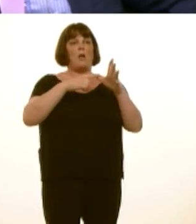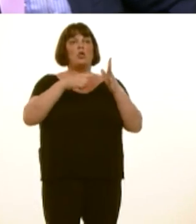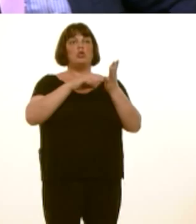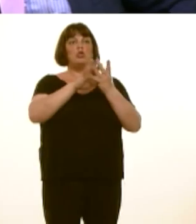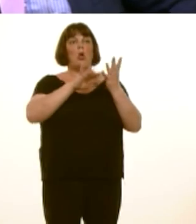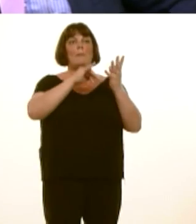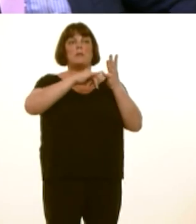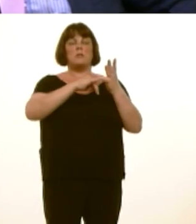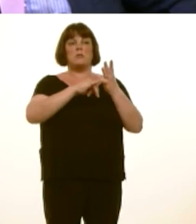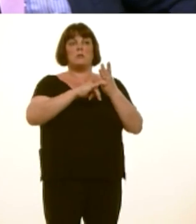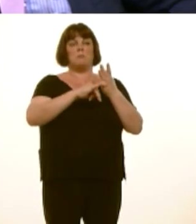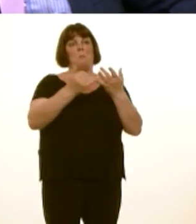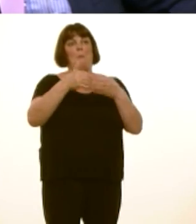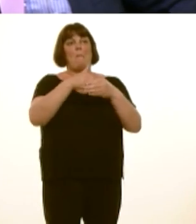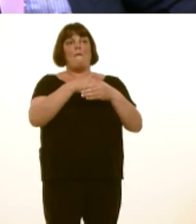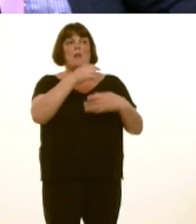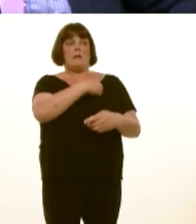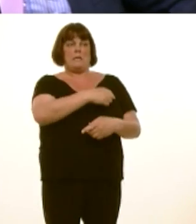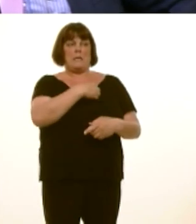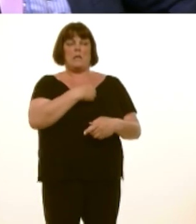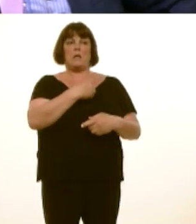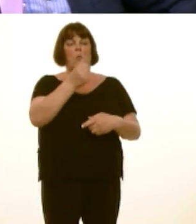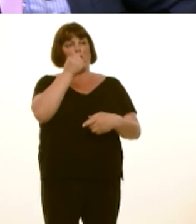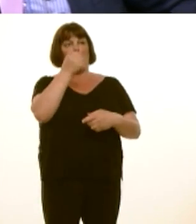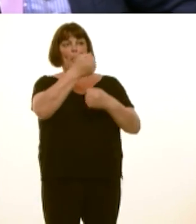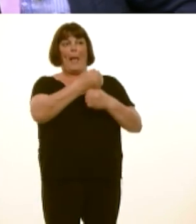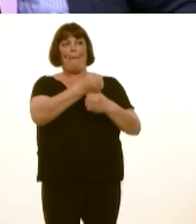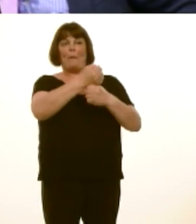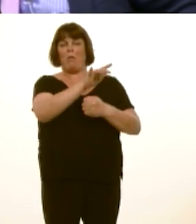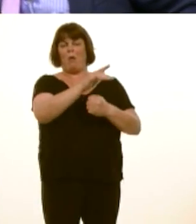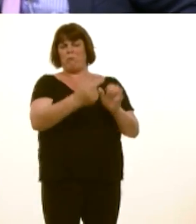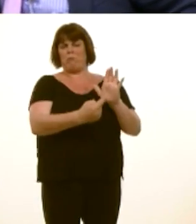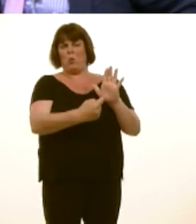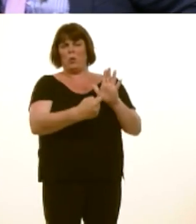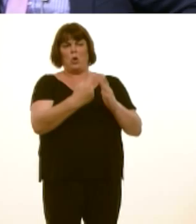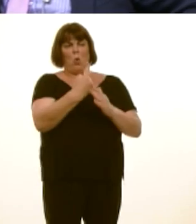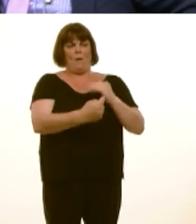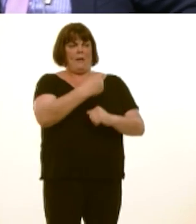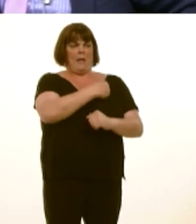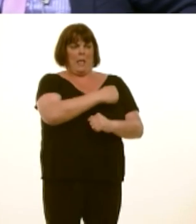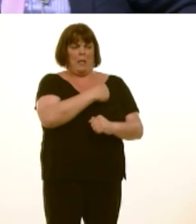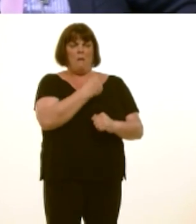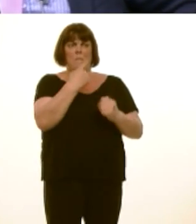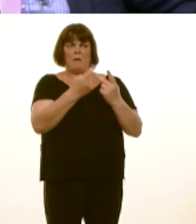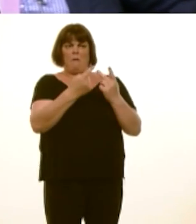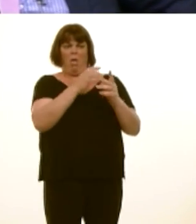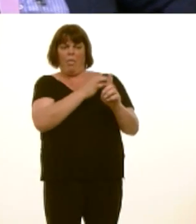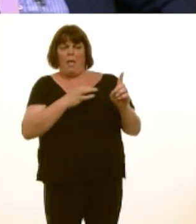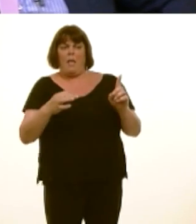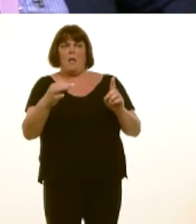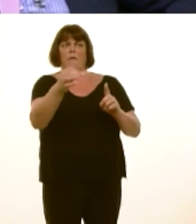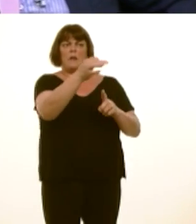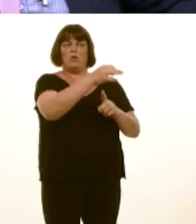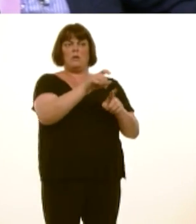that Neath Abbey is a hugely important asset, not just for the town of Neath and the surrounding villages, but for